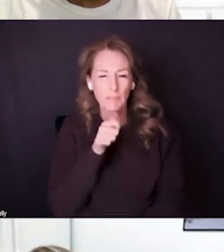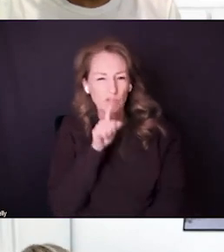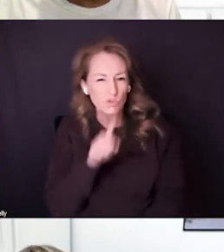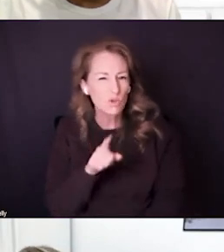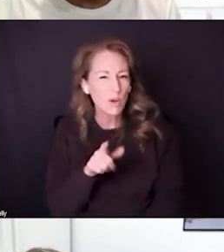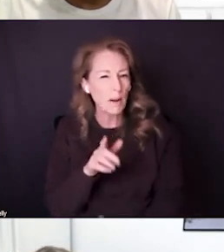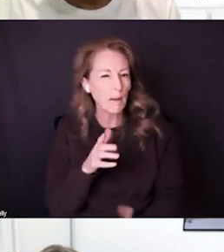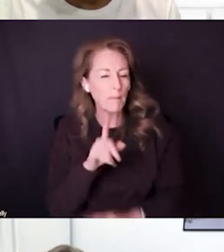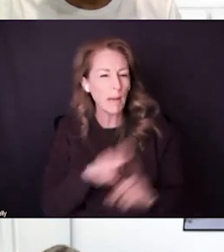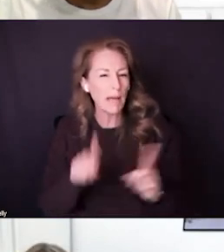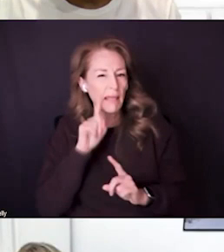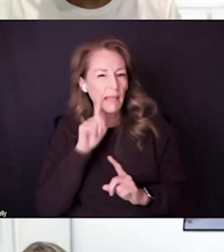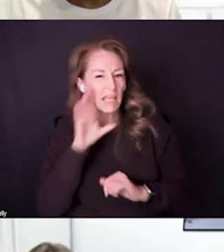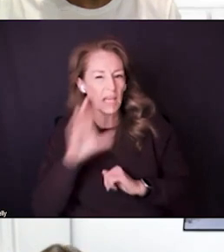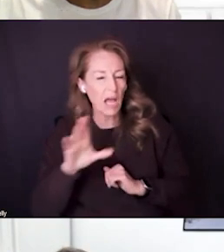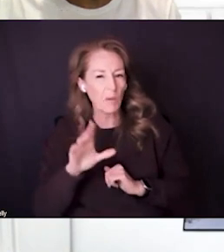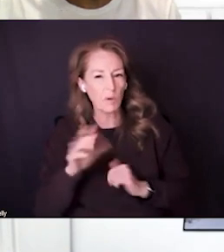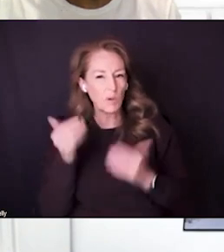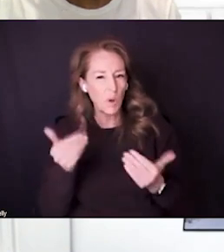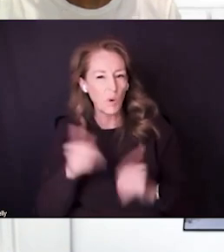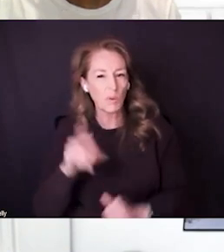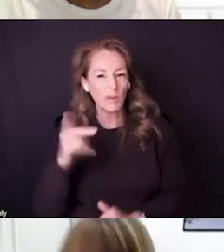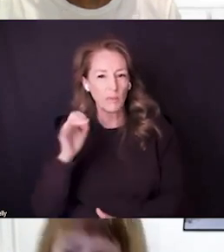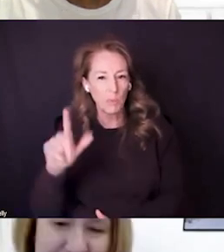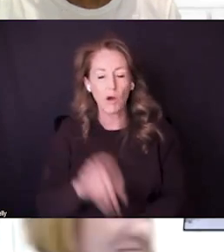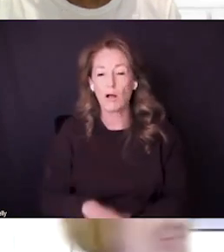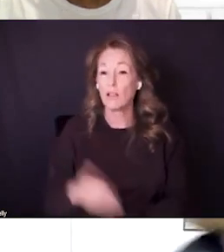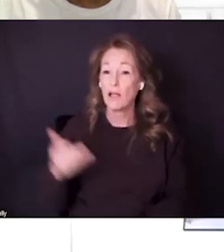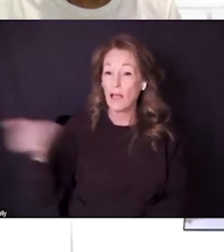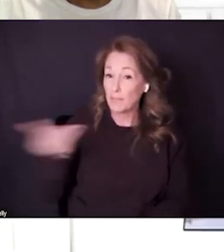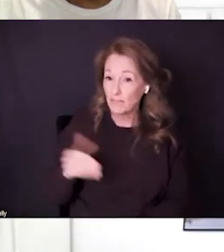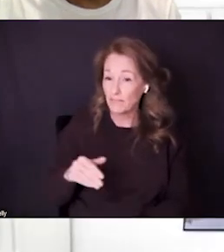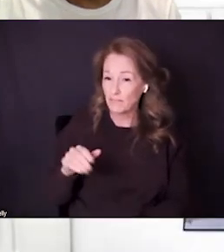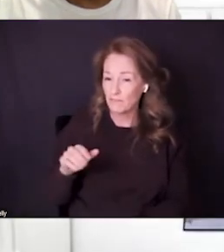I'm gonna bring Bobby Dorton here. He's here from Tanana on Chiefs Conference real quick.